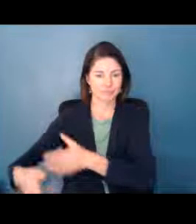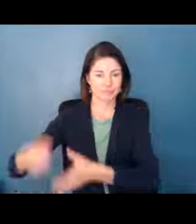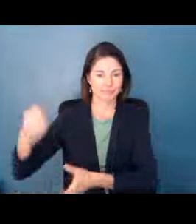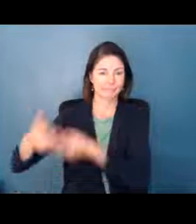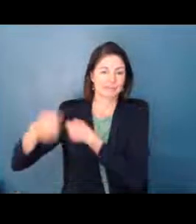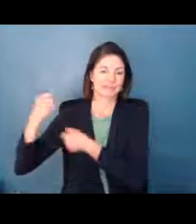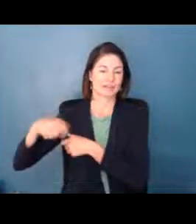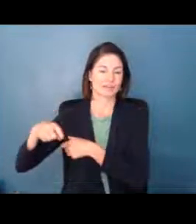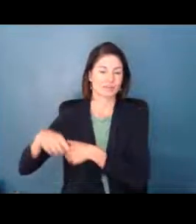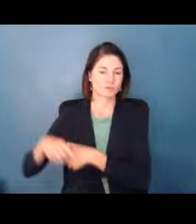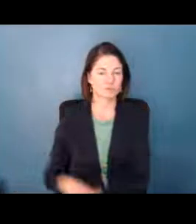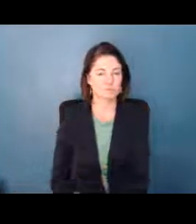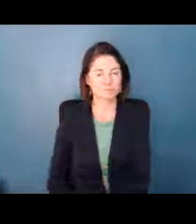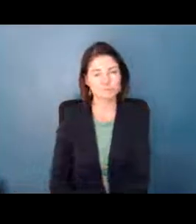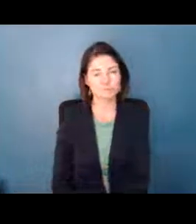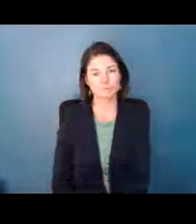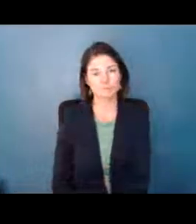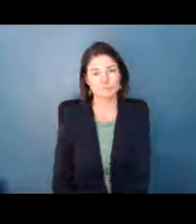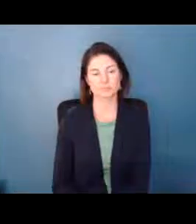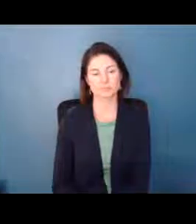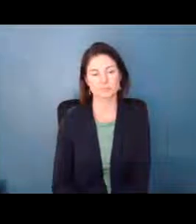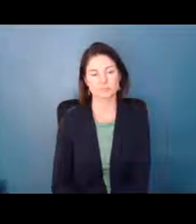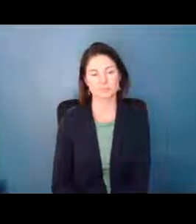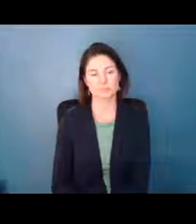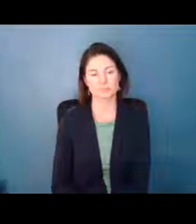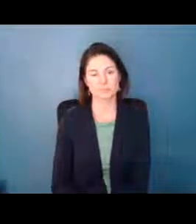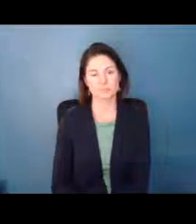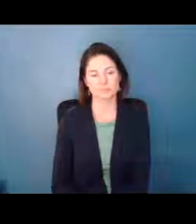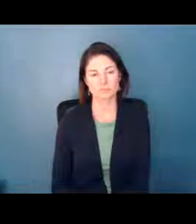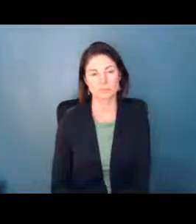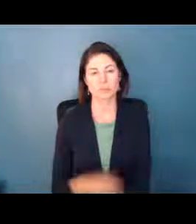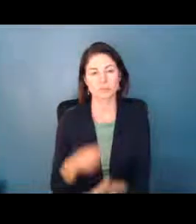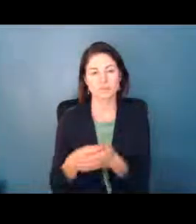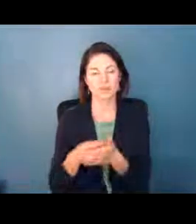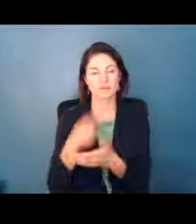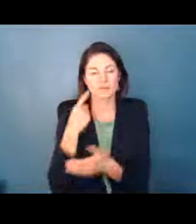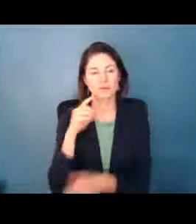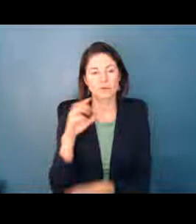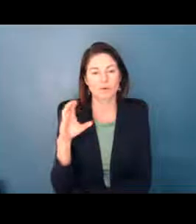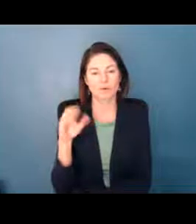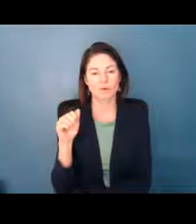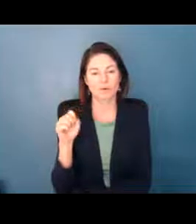work with them on the funding for the coastal trail as well. So these are